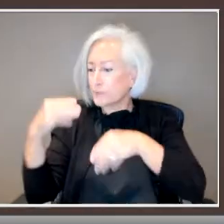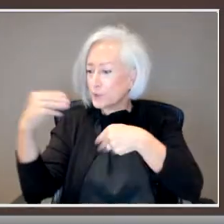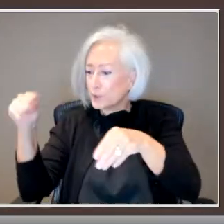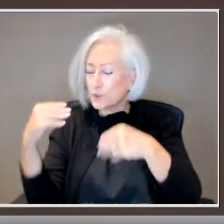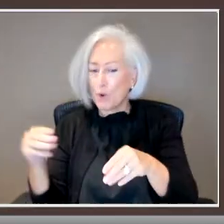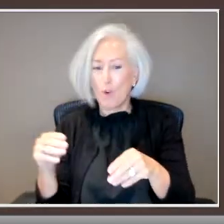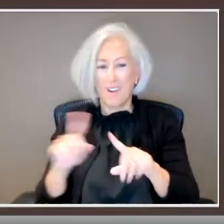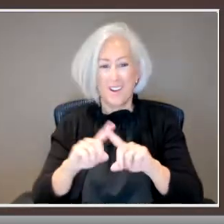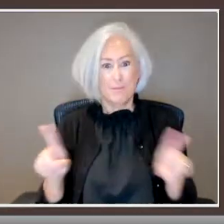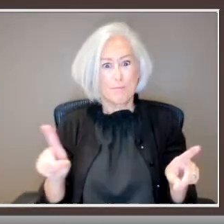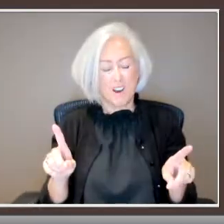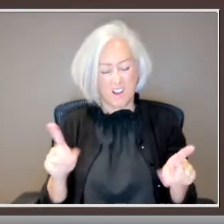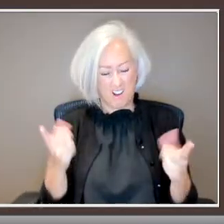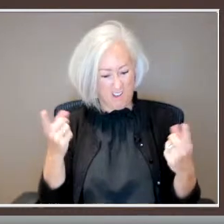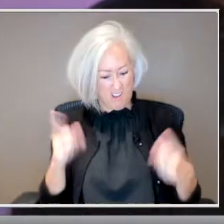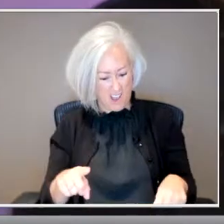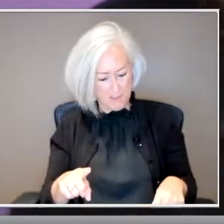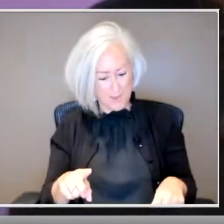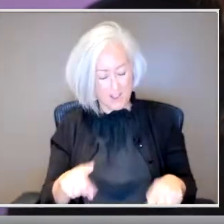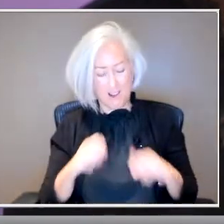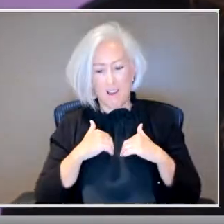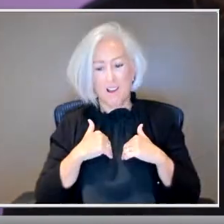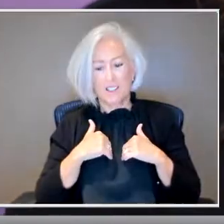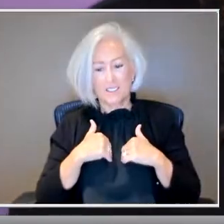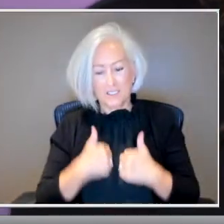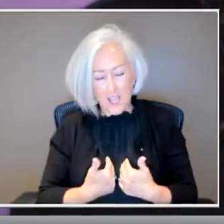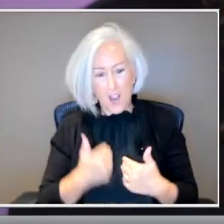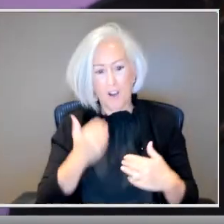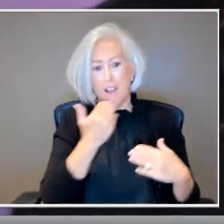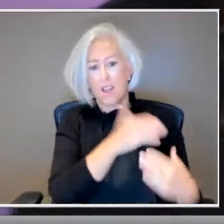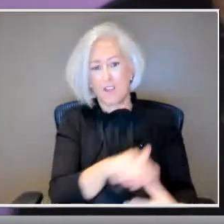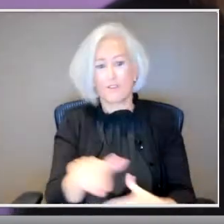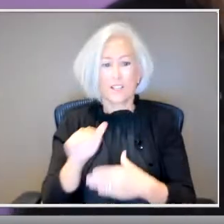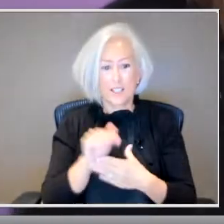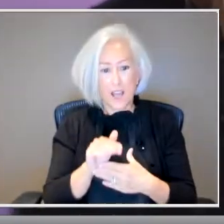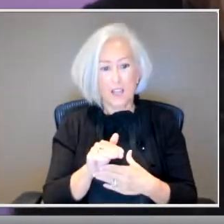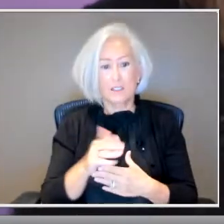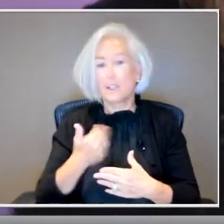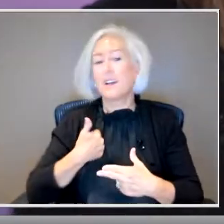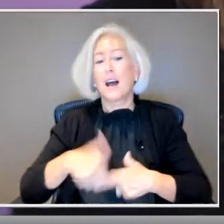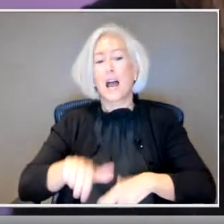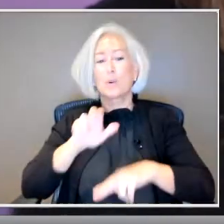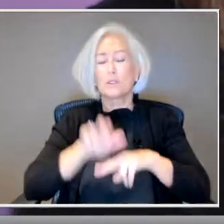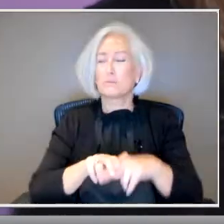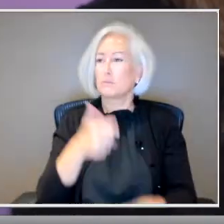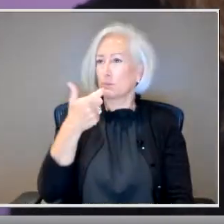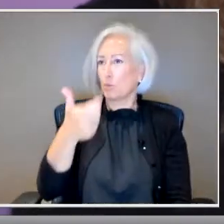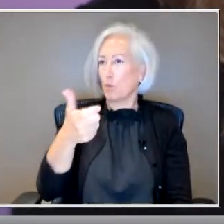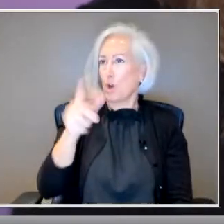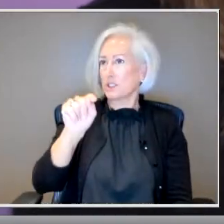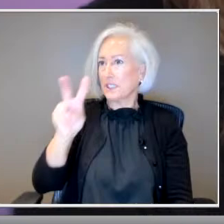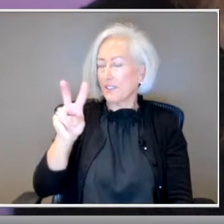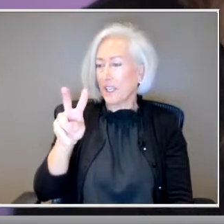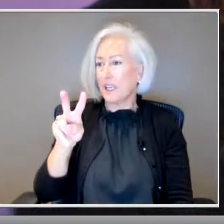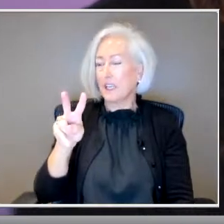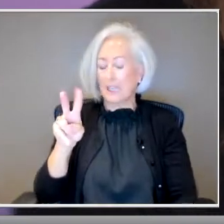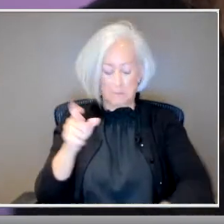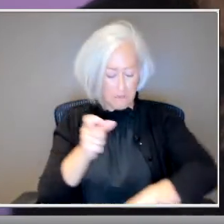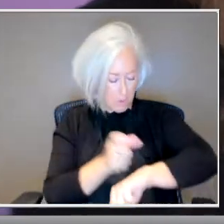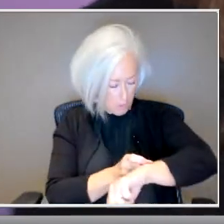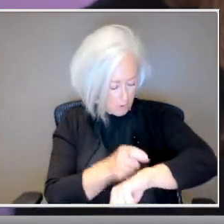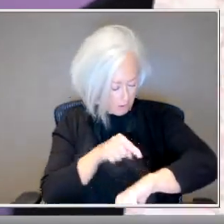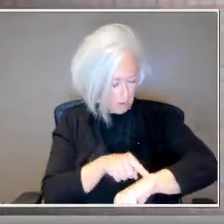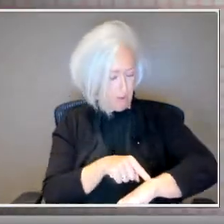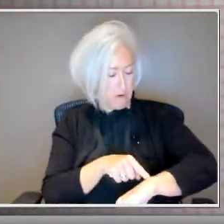smartwatch. I'd be just sitting watching TV or something, and my watch would go off. And it would give me an alert and say that my heart rate